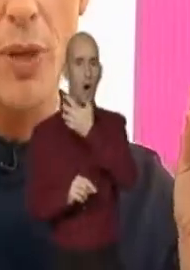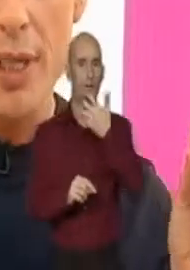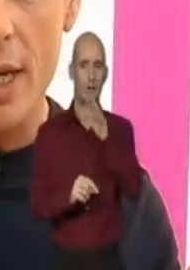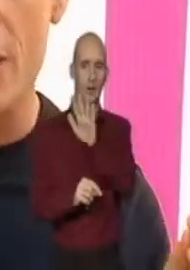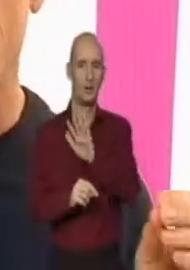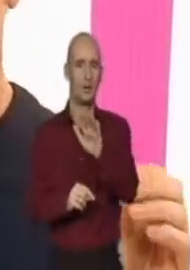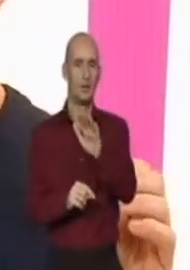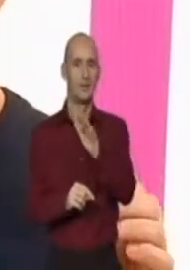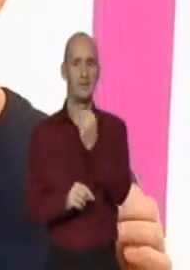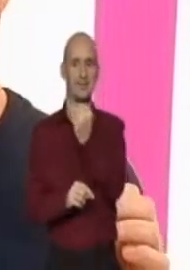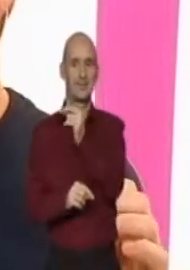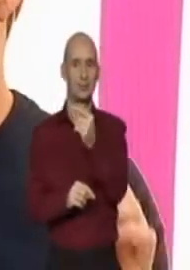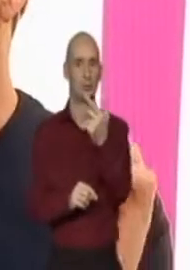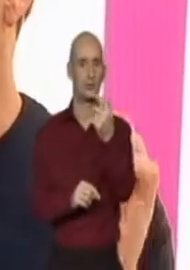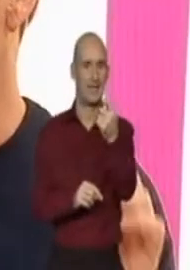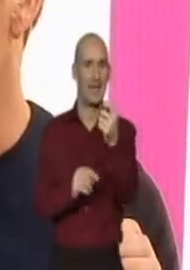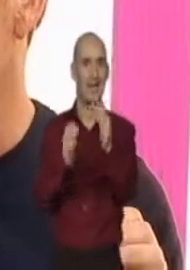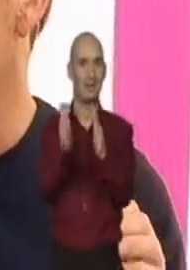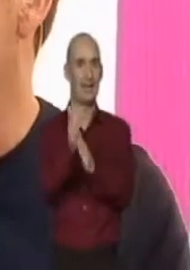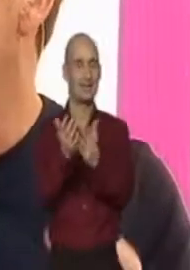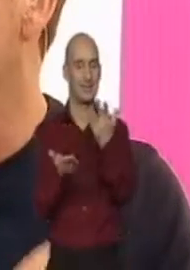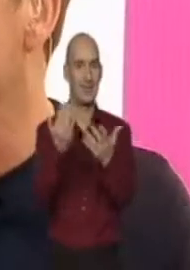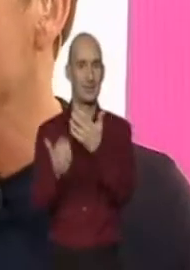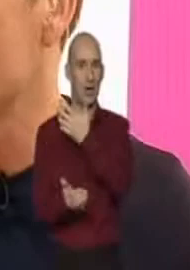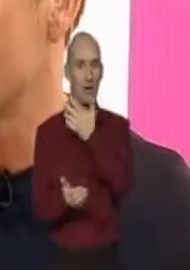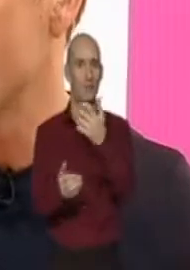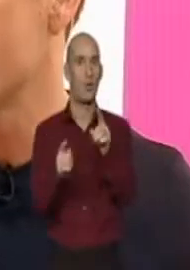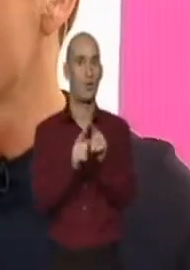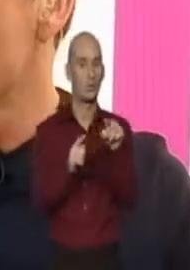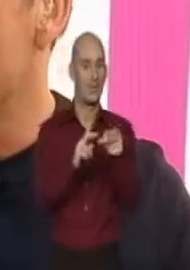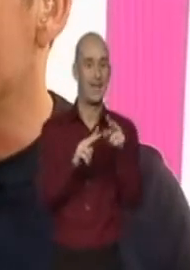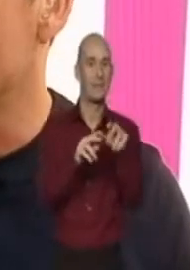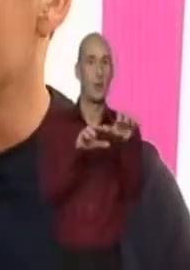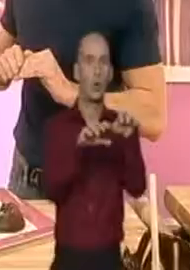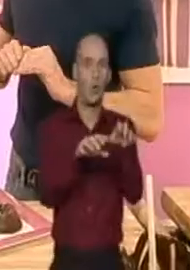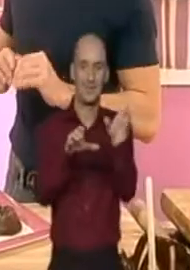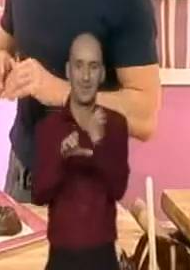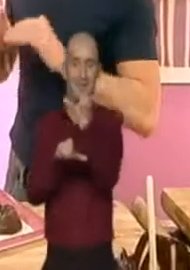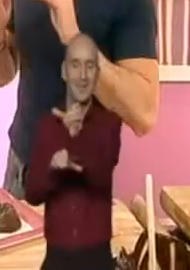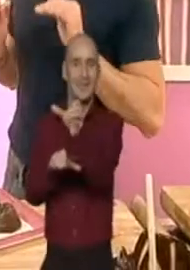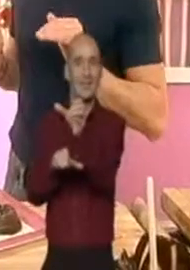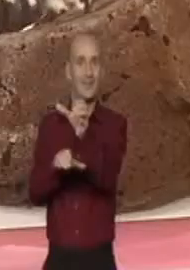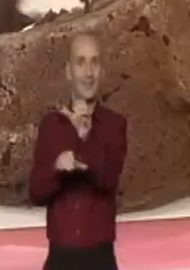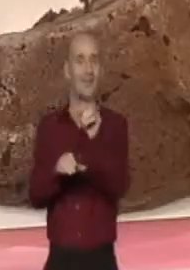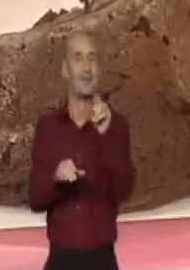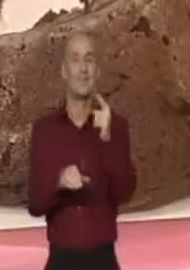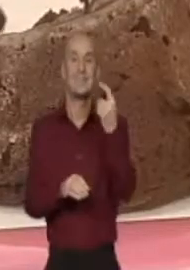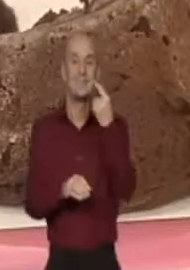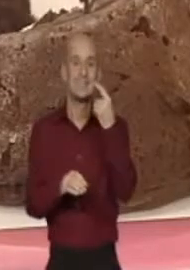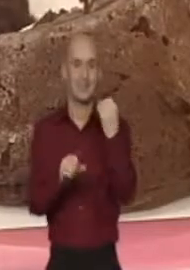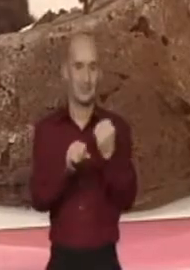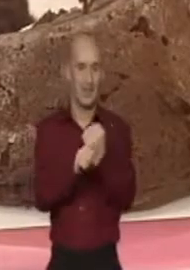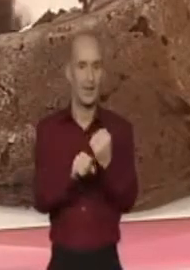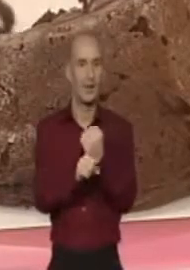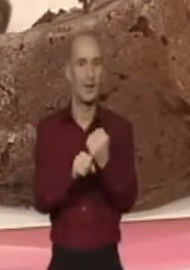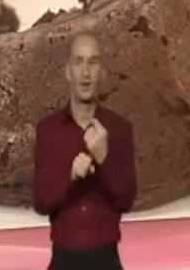somewhere between 6 minutes and 10 minutes, according to your oven and how cold the mixture is when it goes in. But it's really easy to do. You only need to do